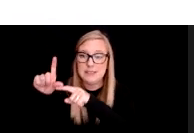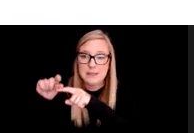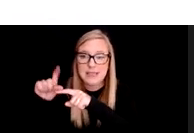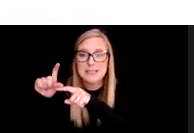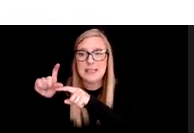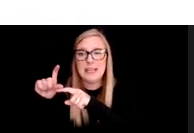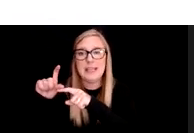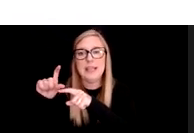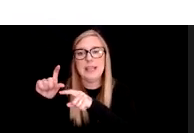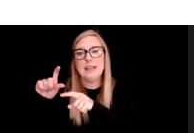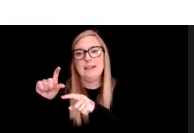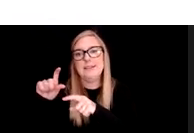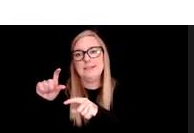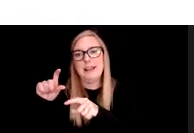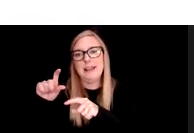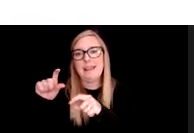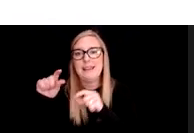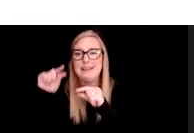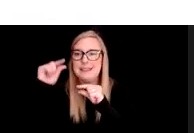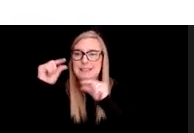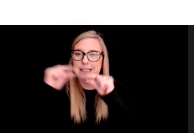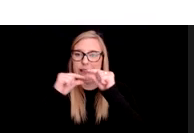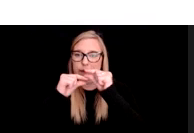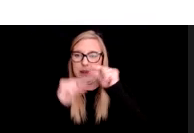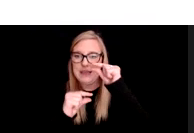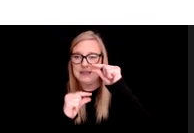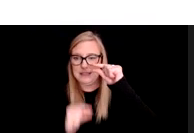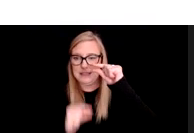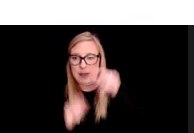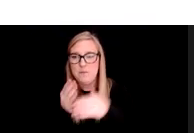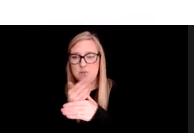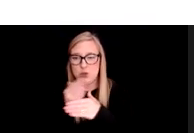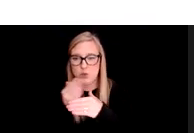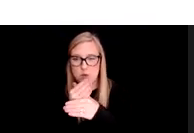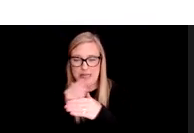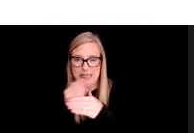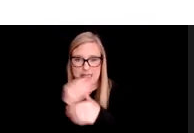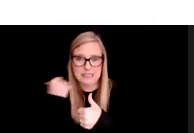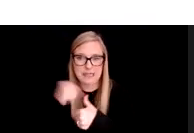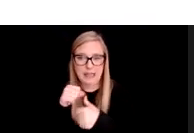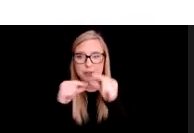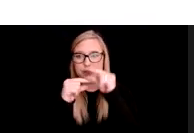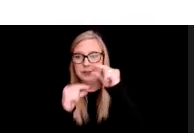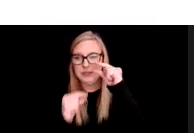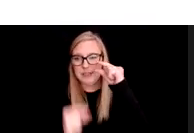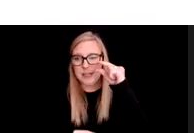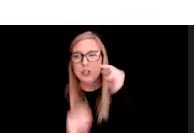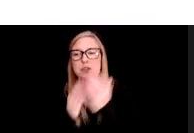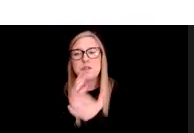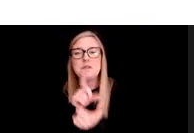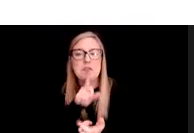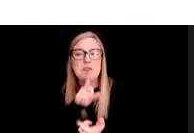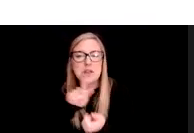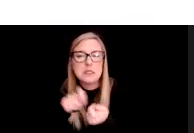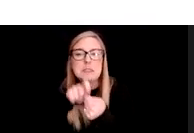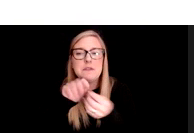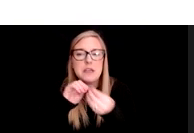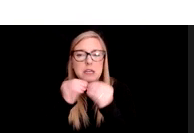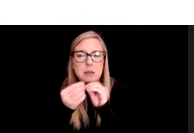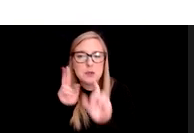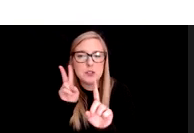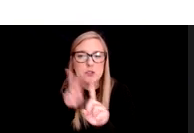well as the spacing between elements. So there were very specific numbers associated with those things, and the development team